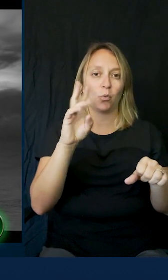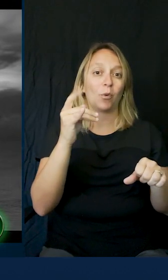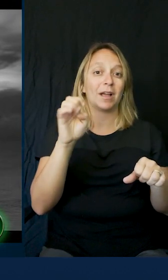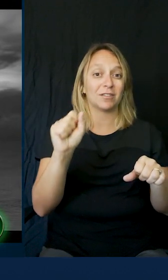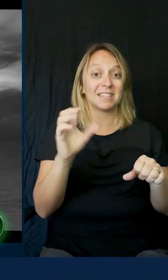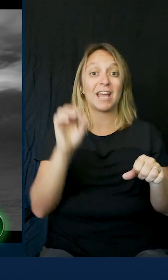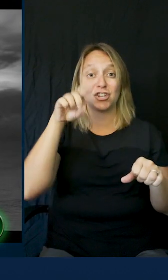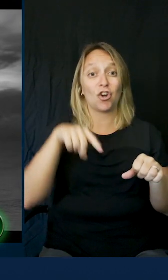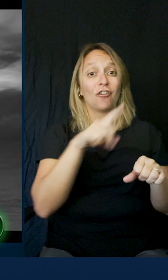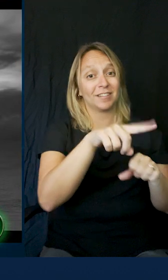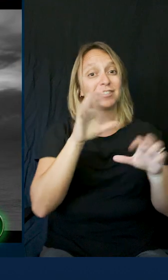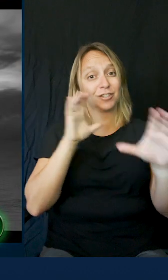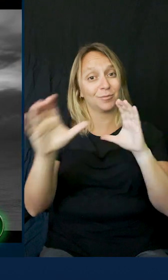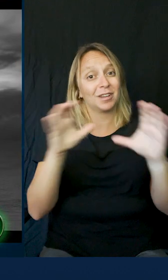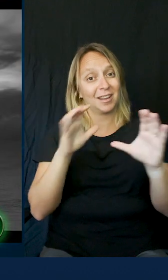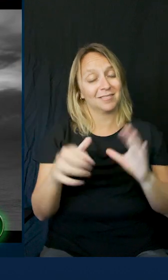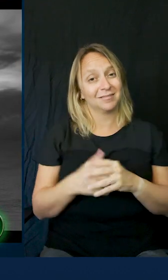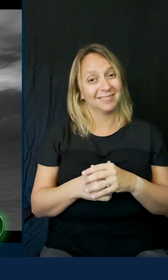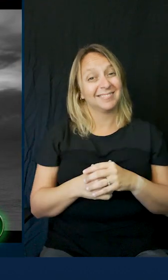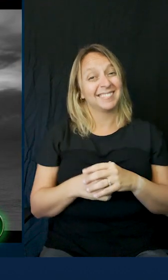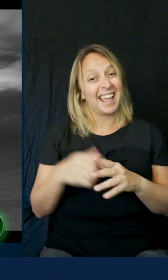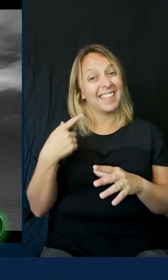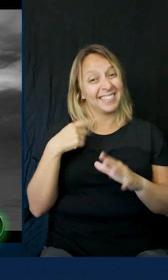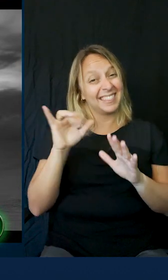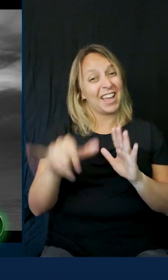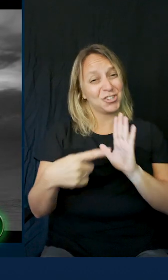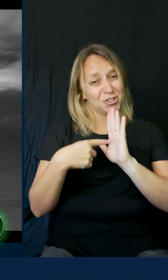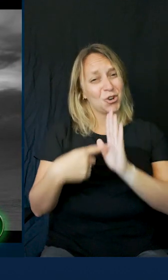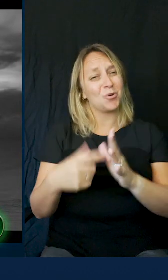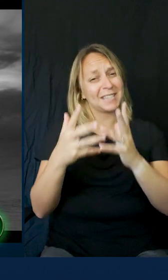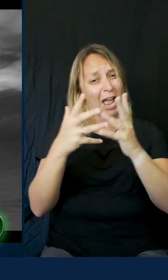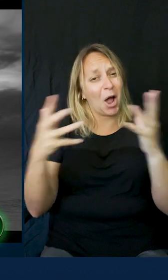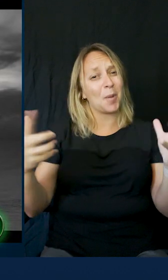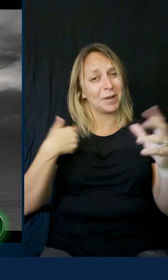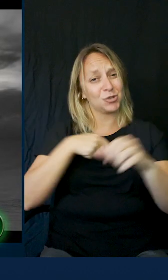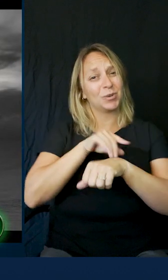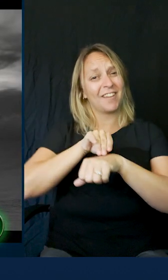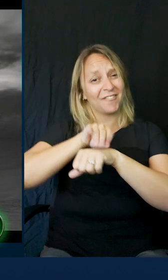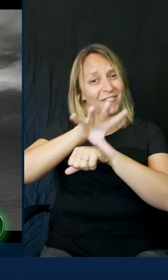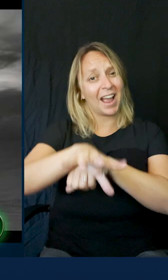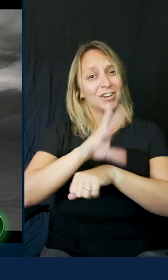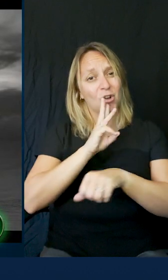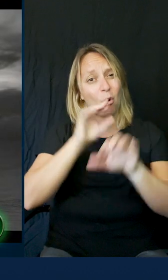gives you some indication of how much we're altering the quality of the ocean around the world.